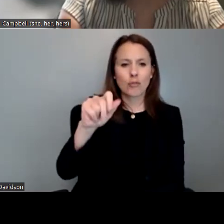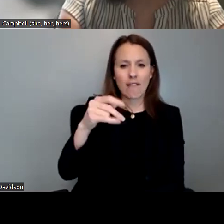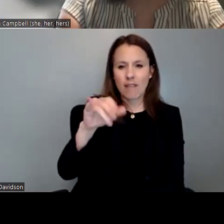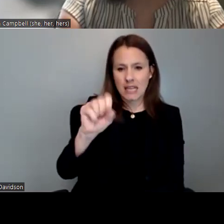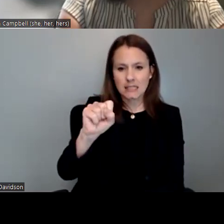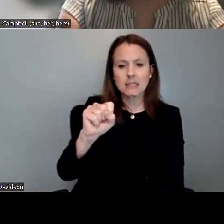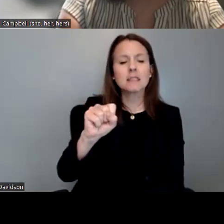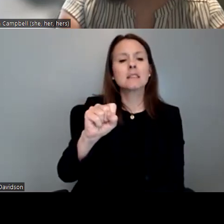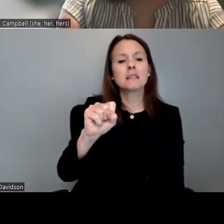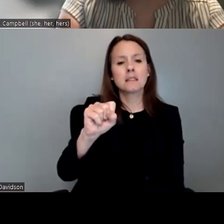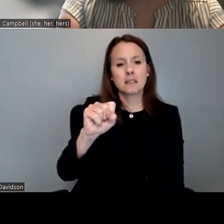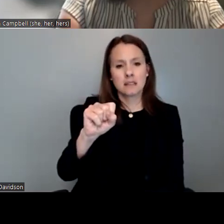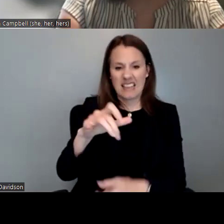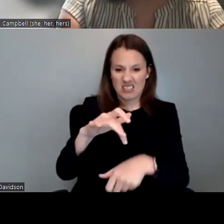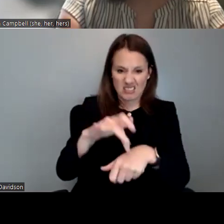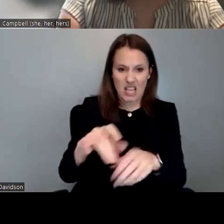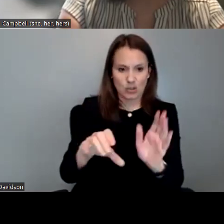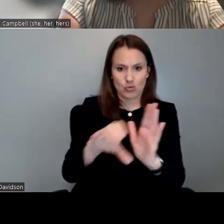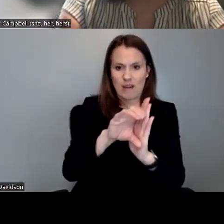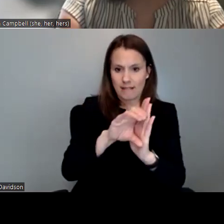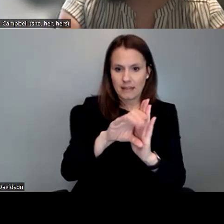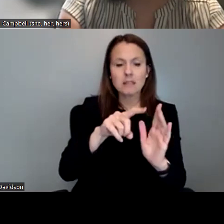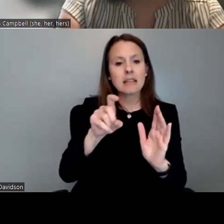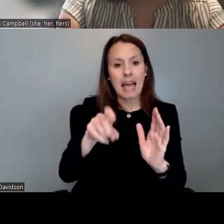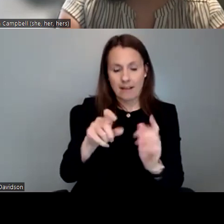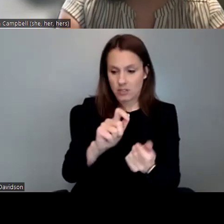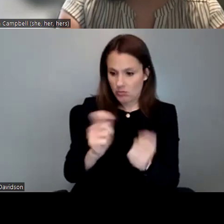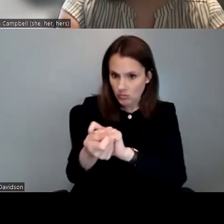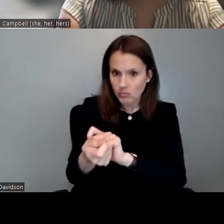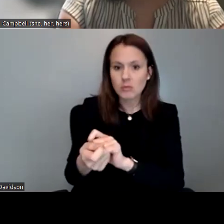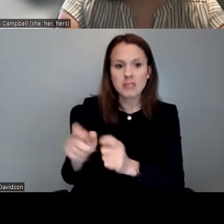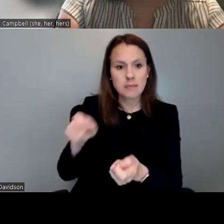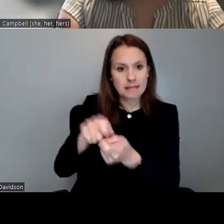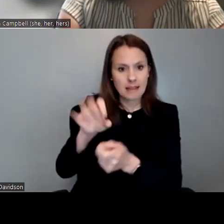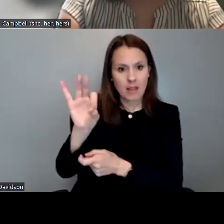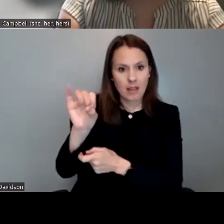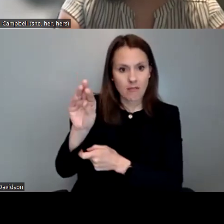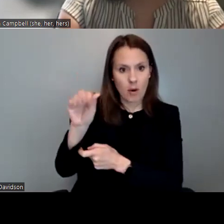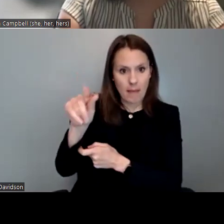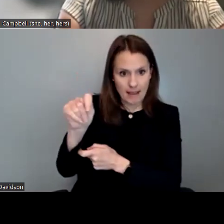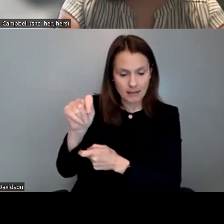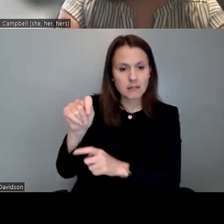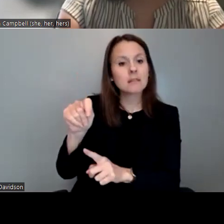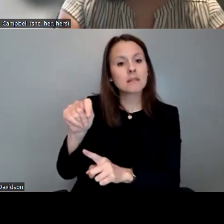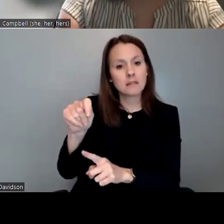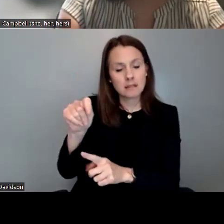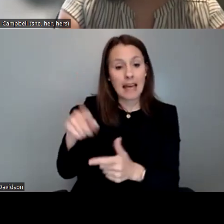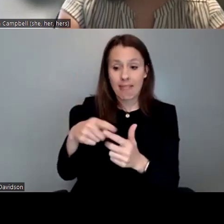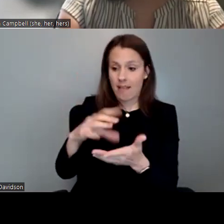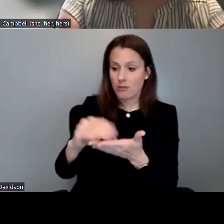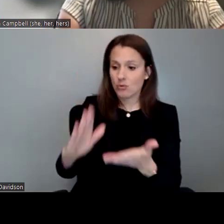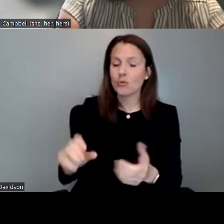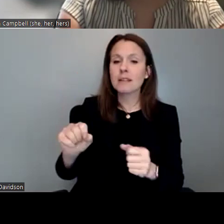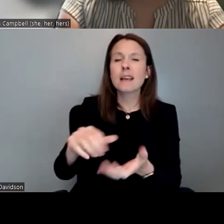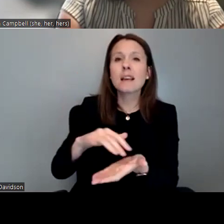to be put in a tactile format. That means that students will be able to